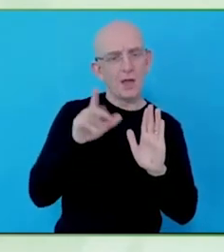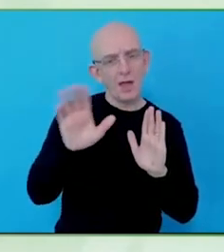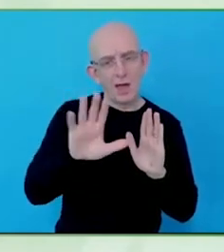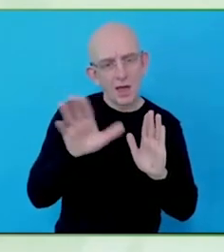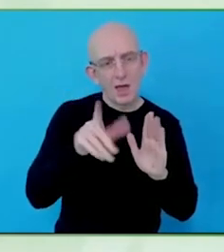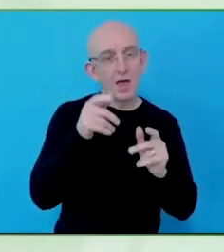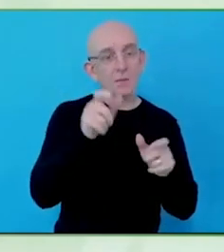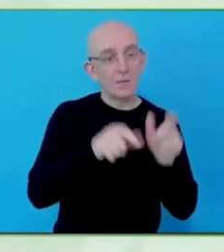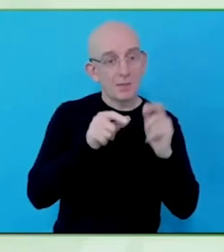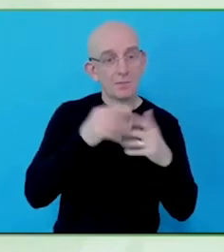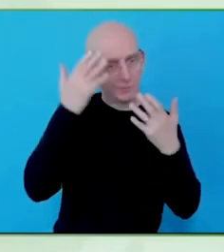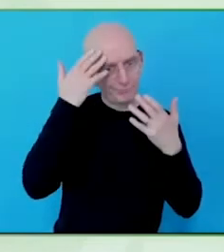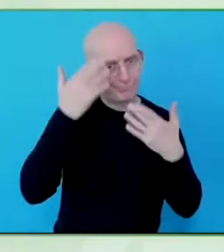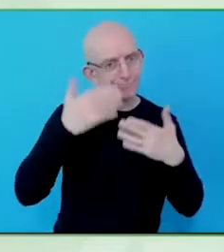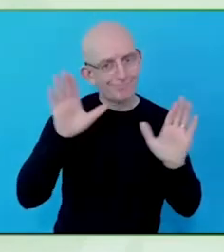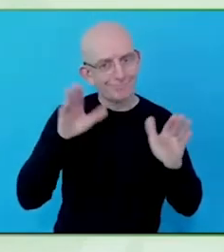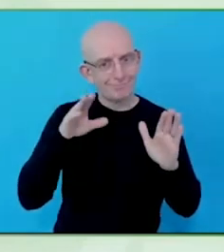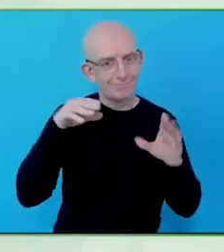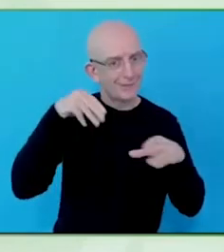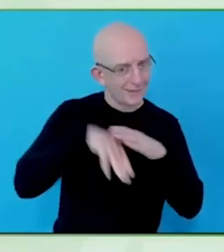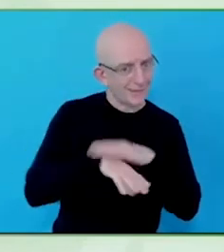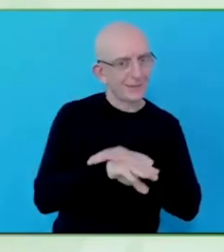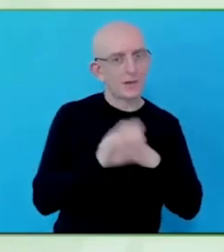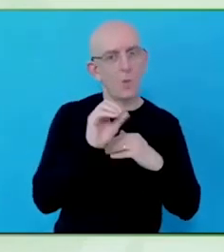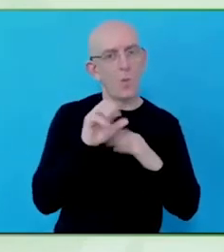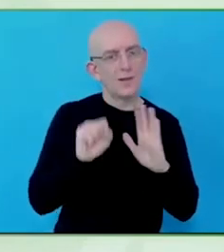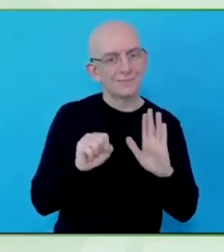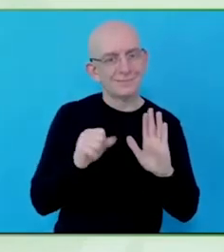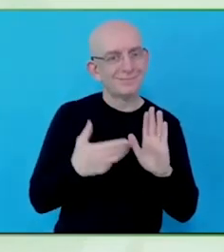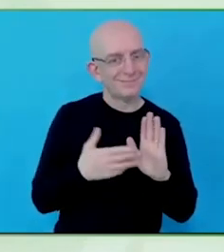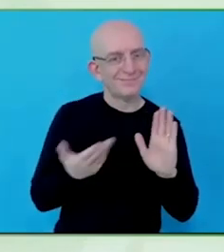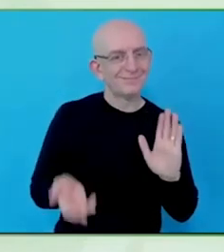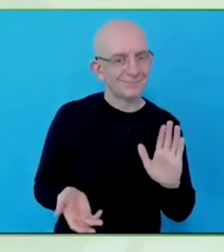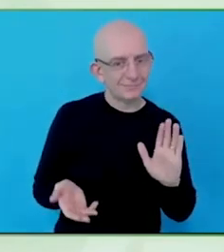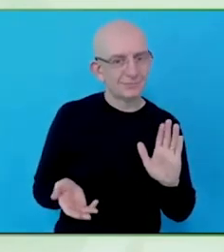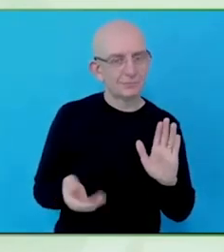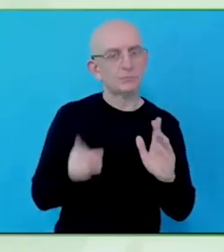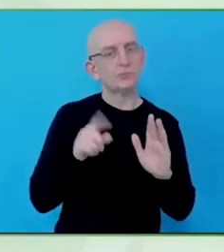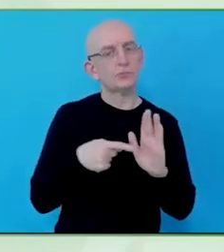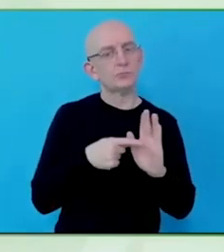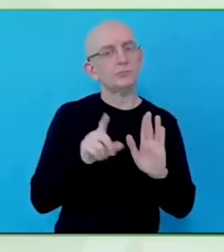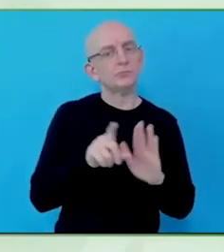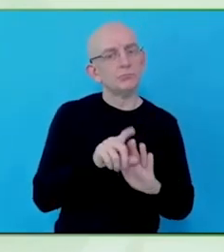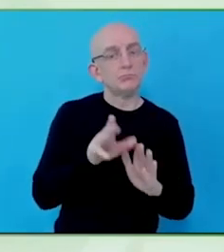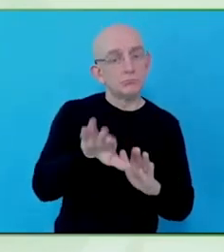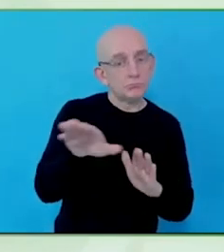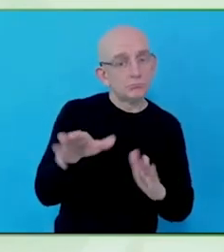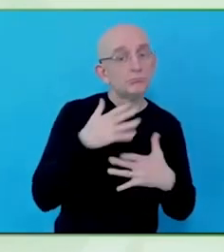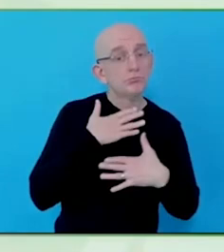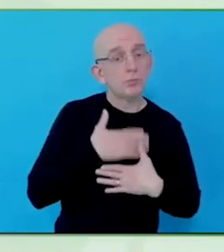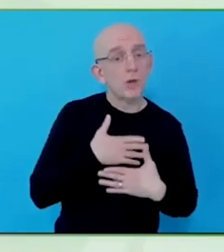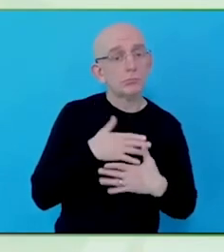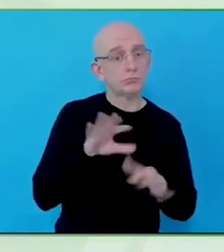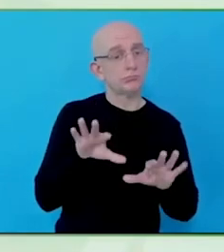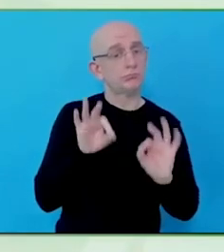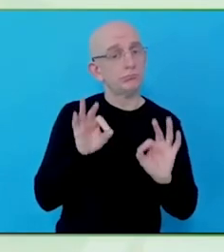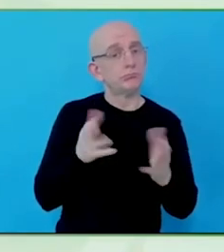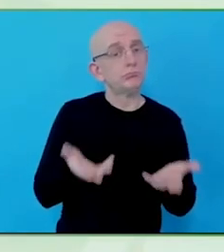offer all these choices that are indeed available elsewhere, like even a screen reader is available on our product.